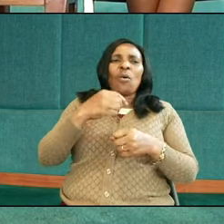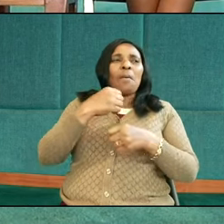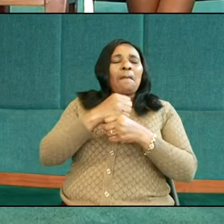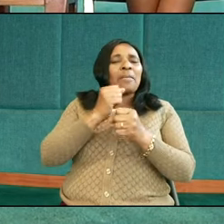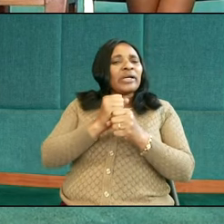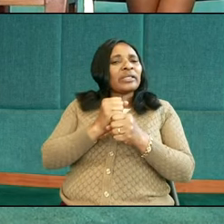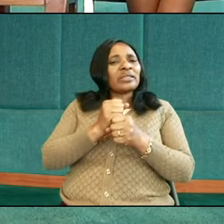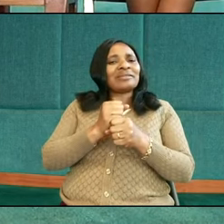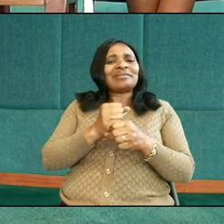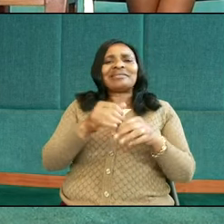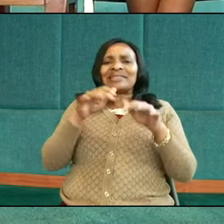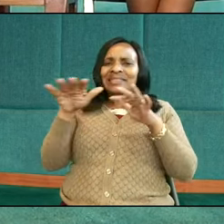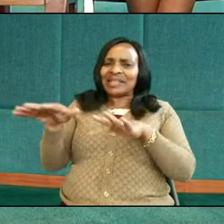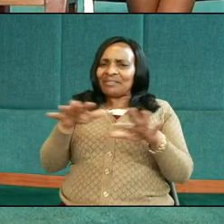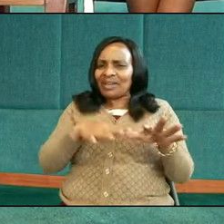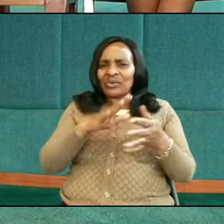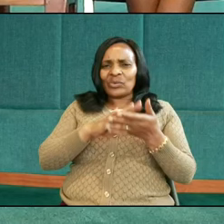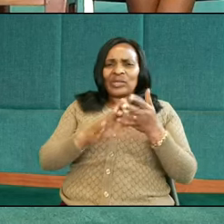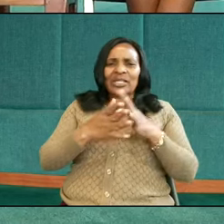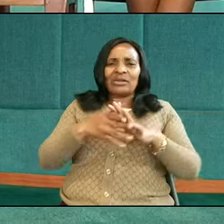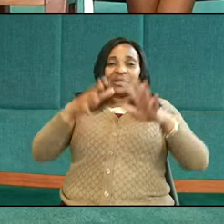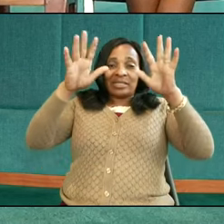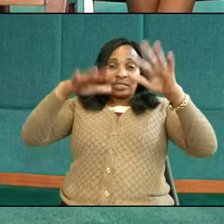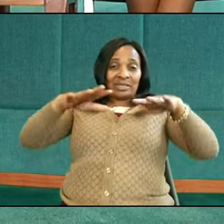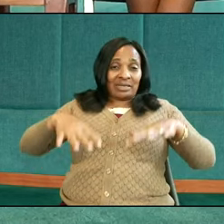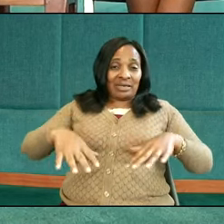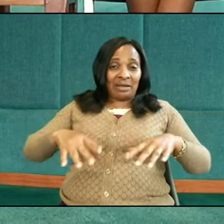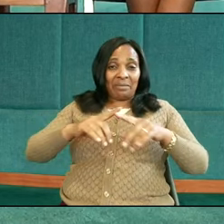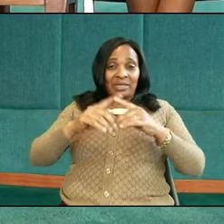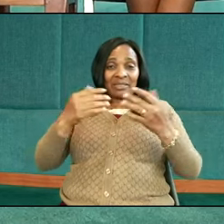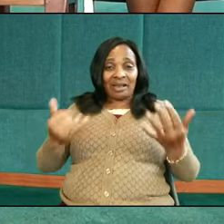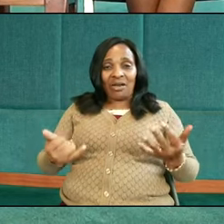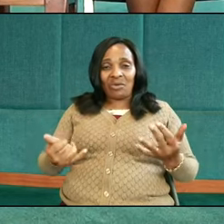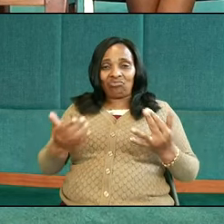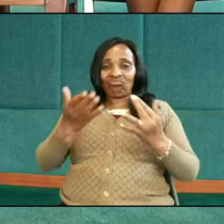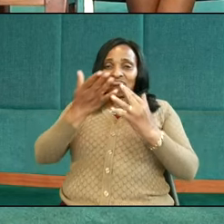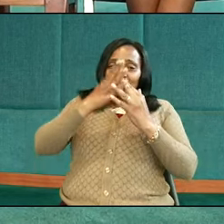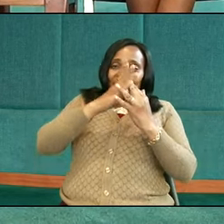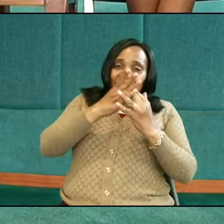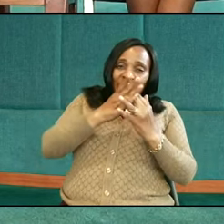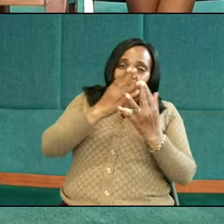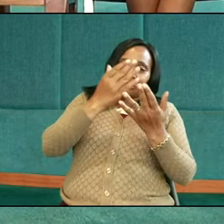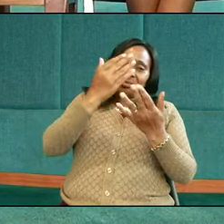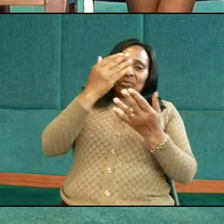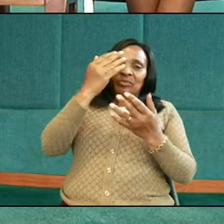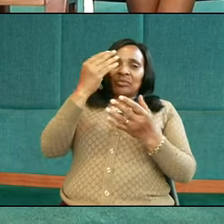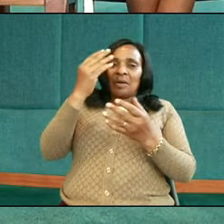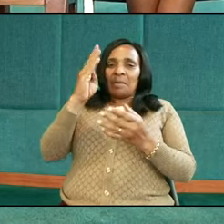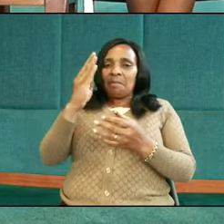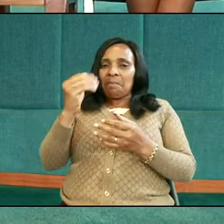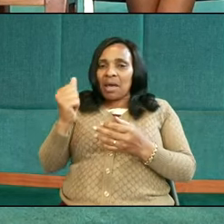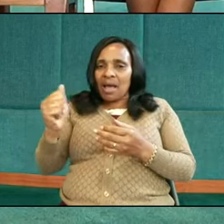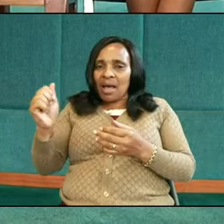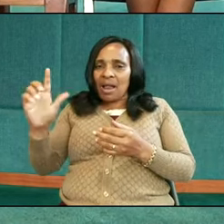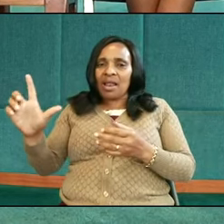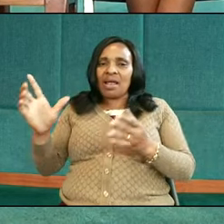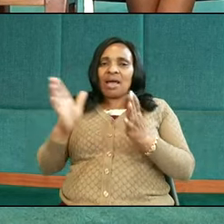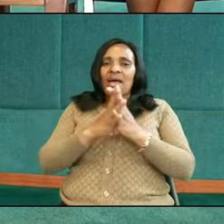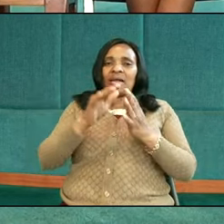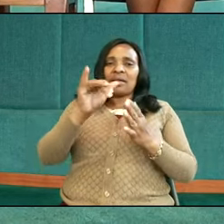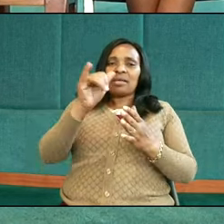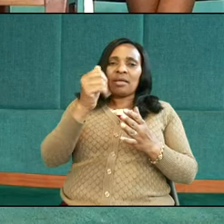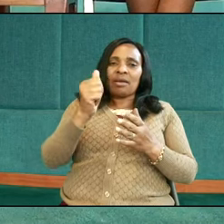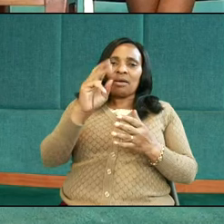rain, but you are still on the fence between Baal and Yahweh. As in, you're